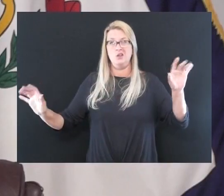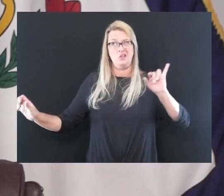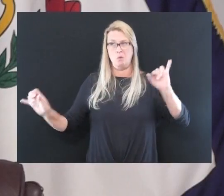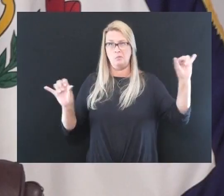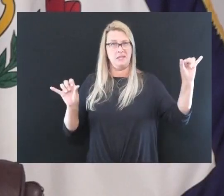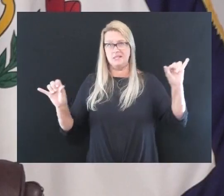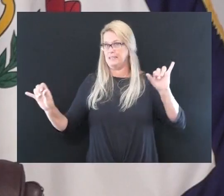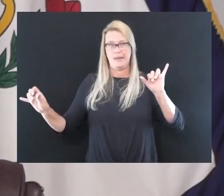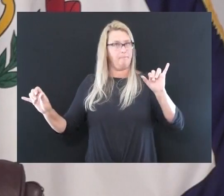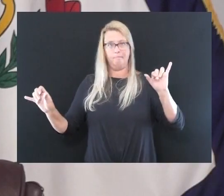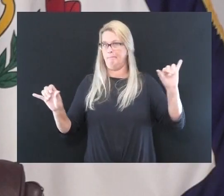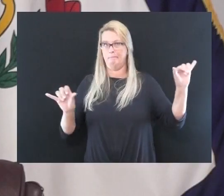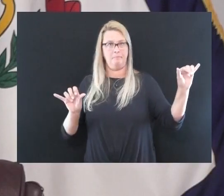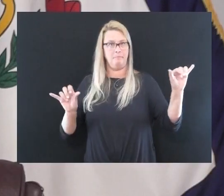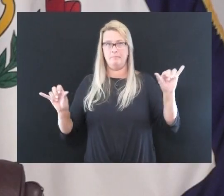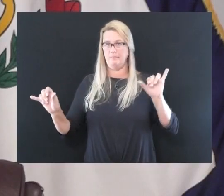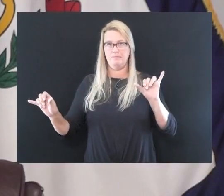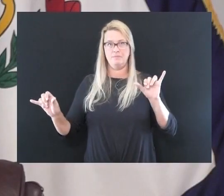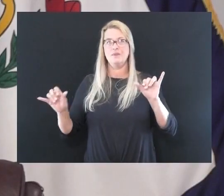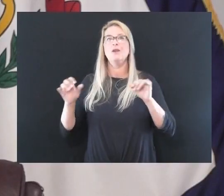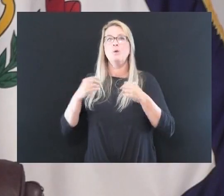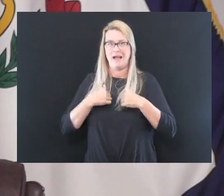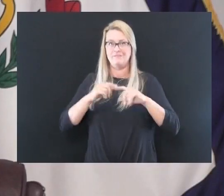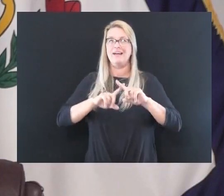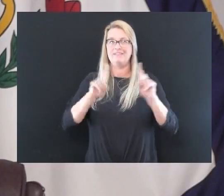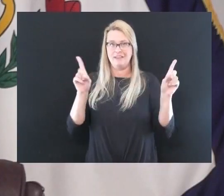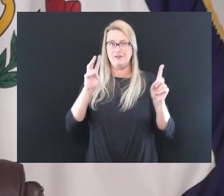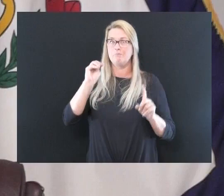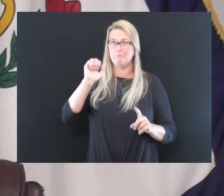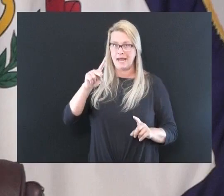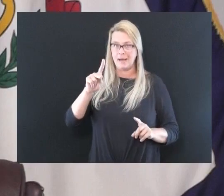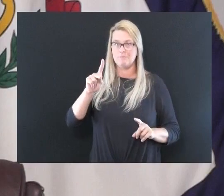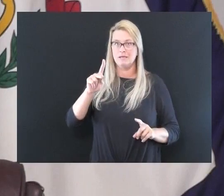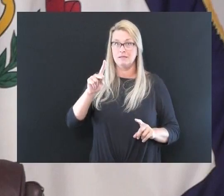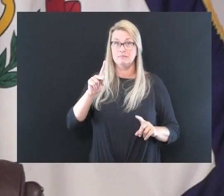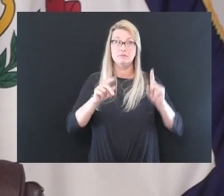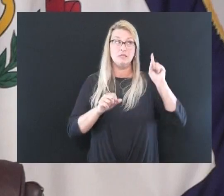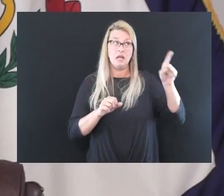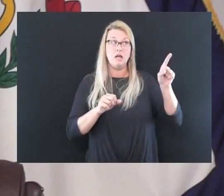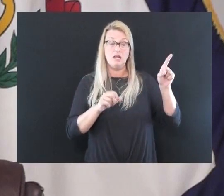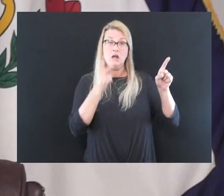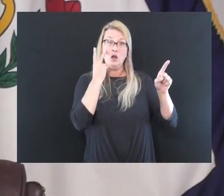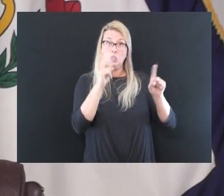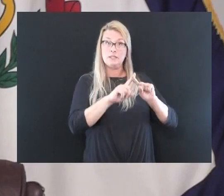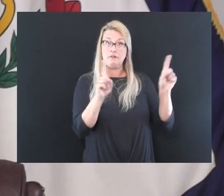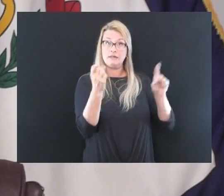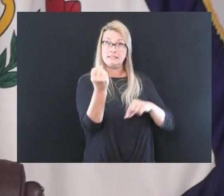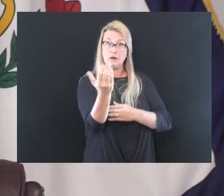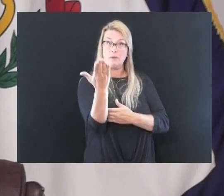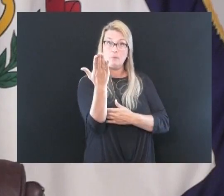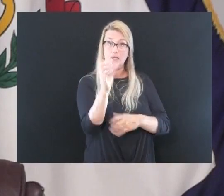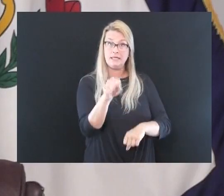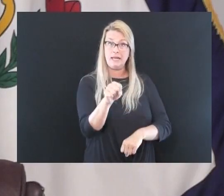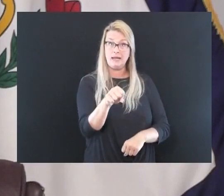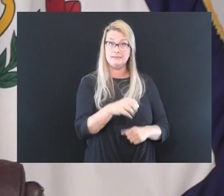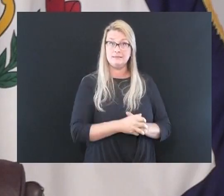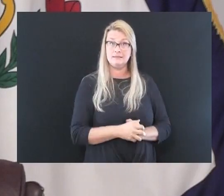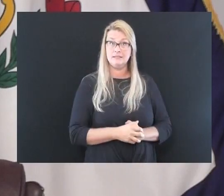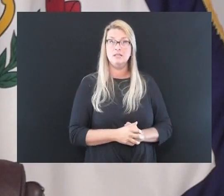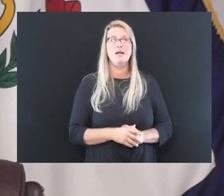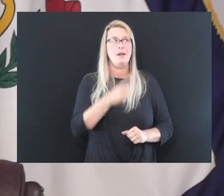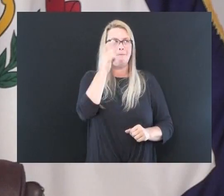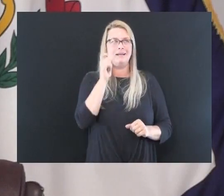transparency, you've got to have a different mapping, and it can be different on Saturday morning, and it can be different every day, because